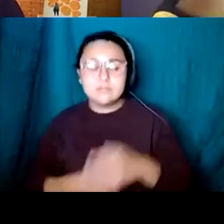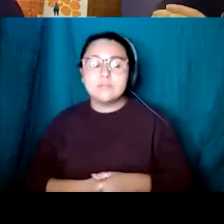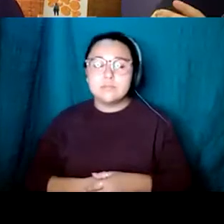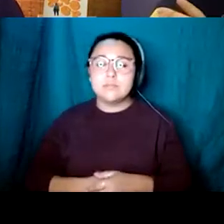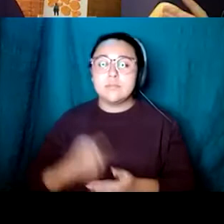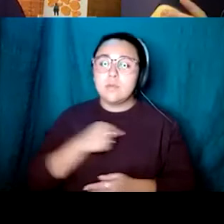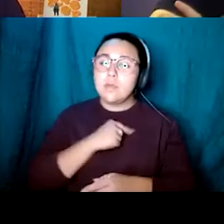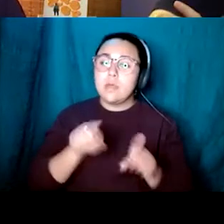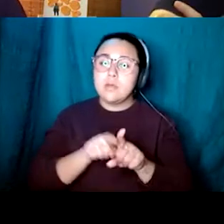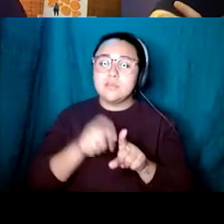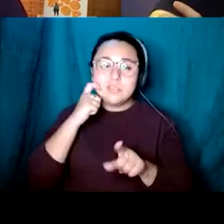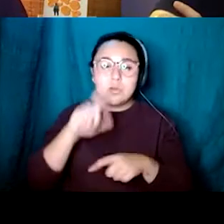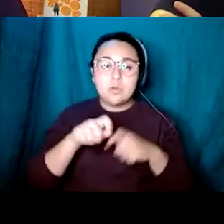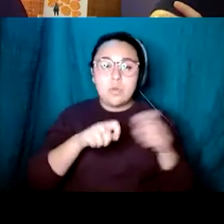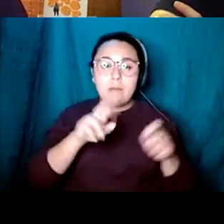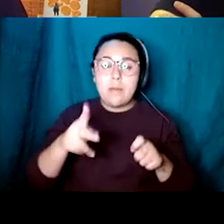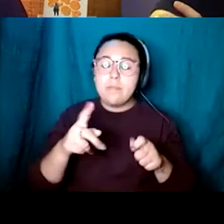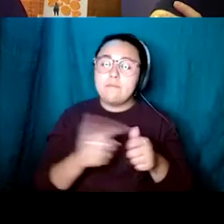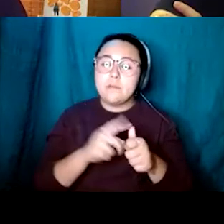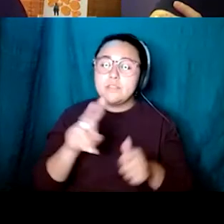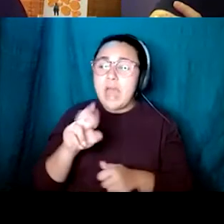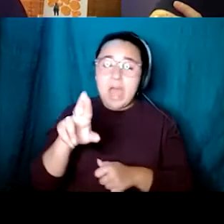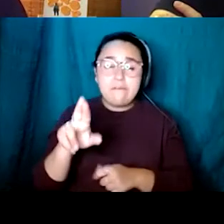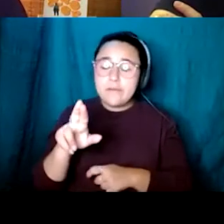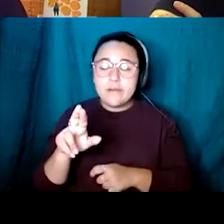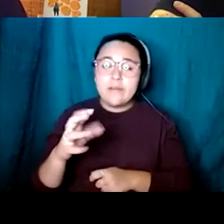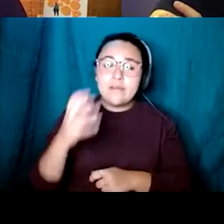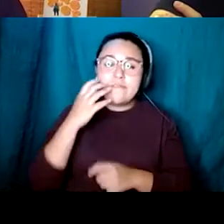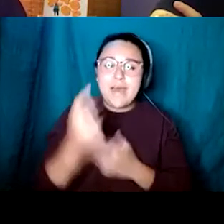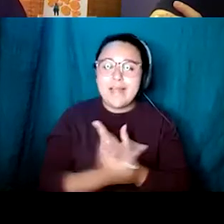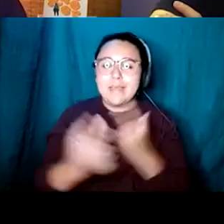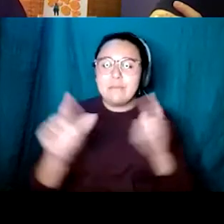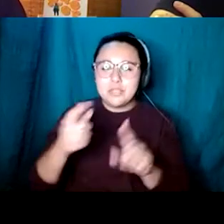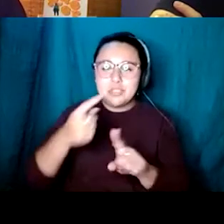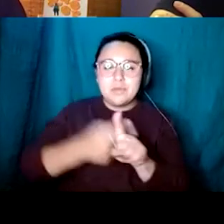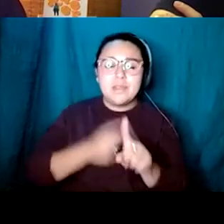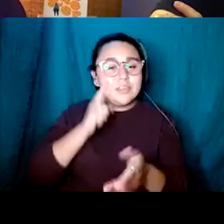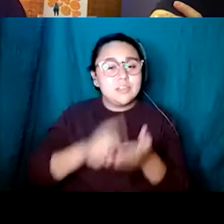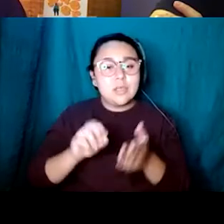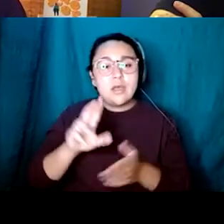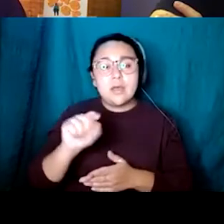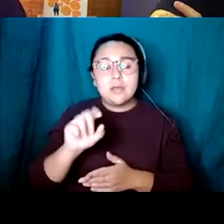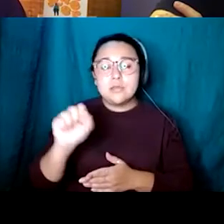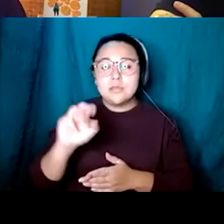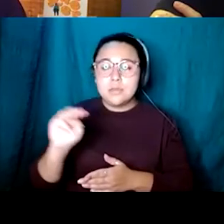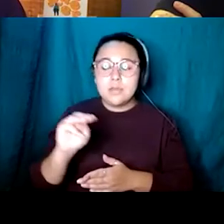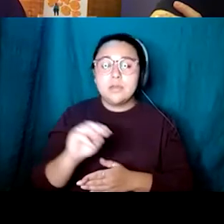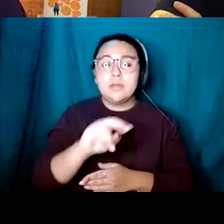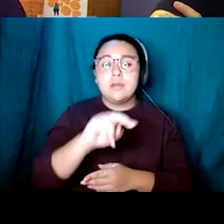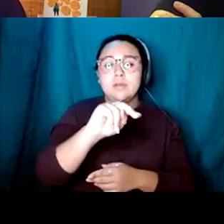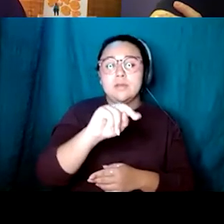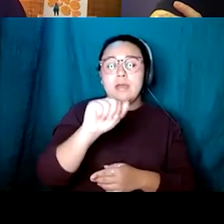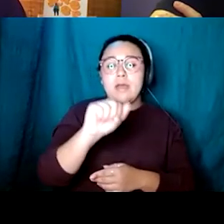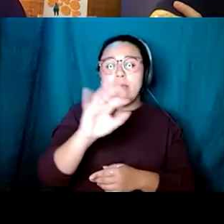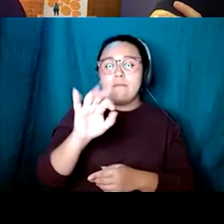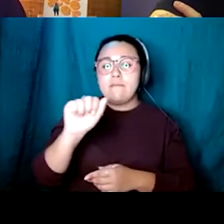also just wrapped up our first ever Fat Liberation Month. So you can check us out on social media at NAAFA Official, or check